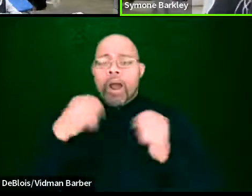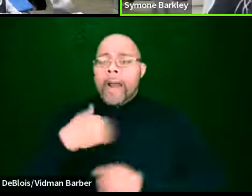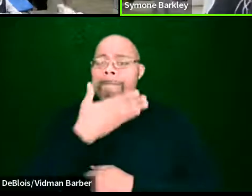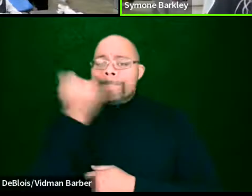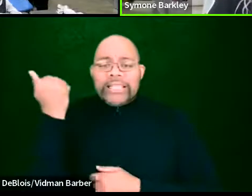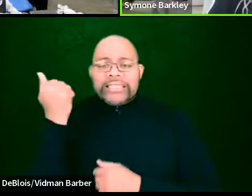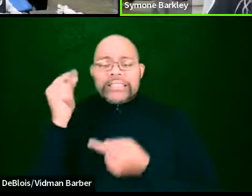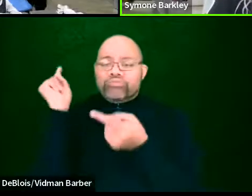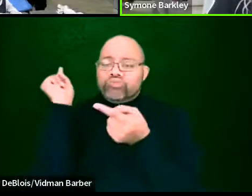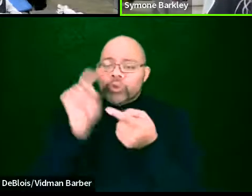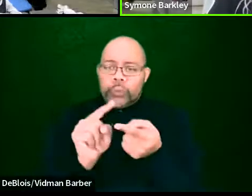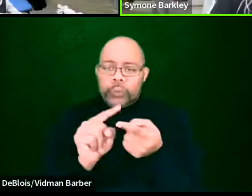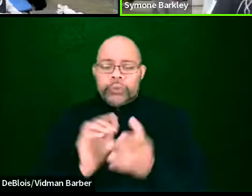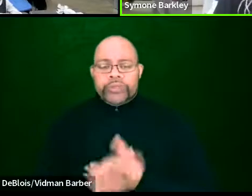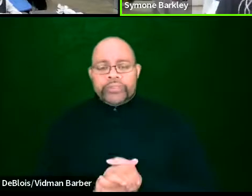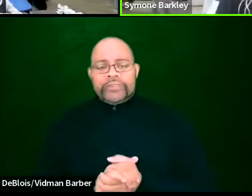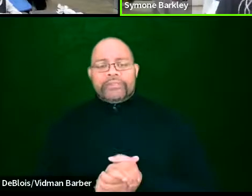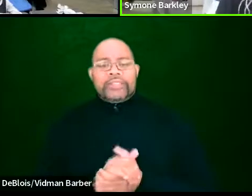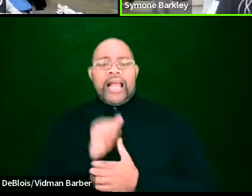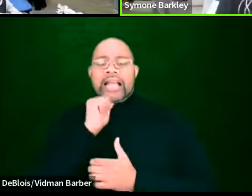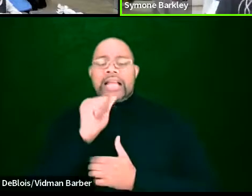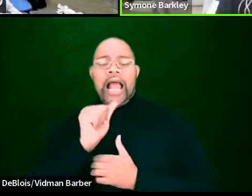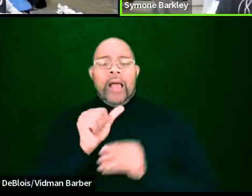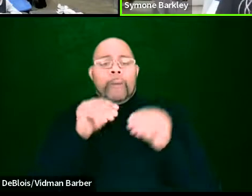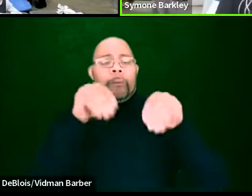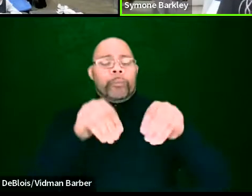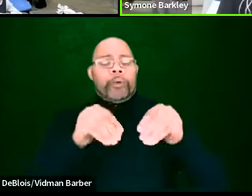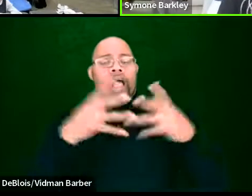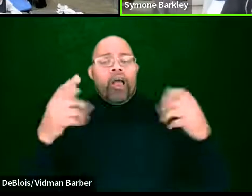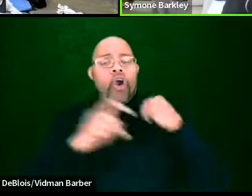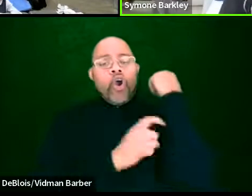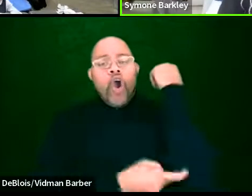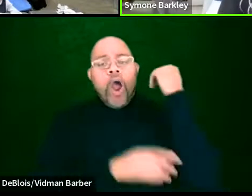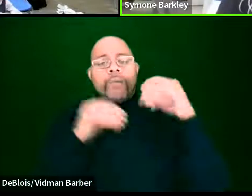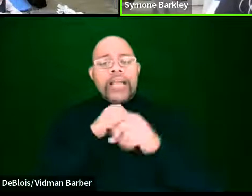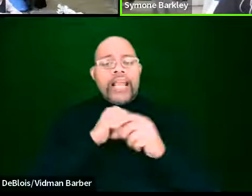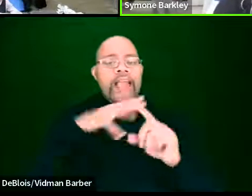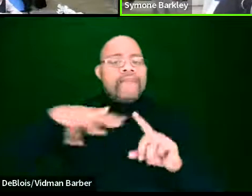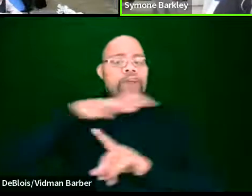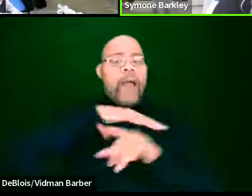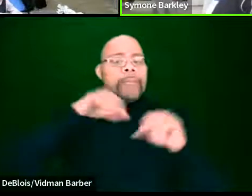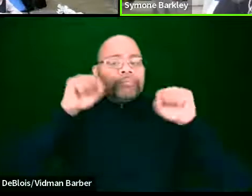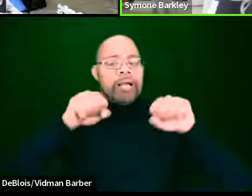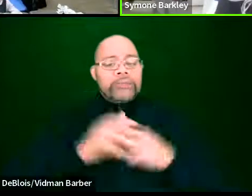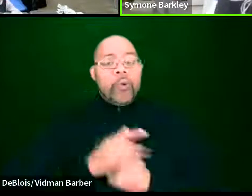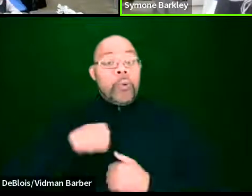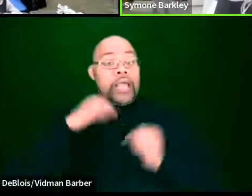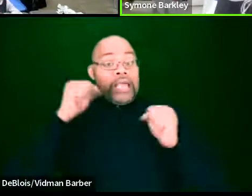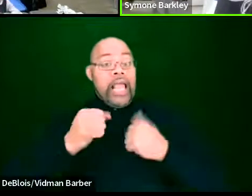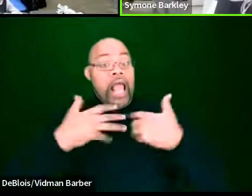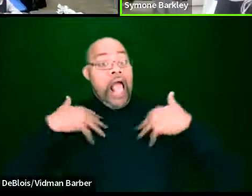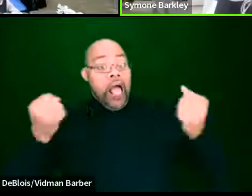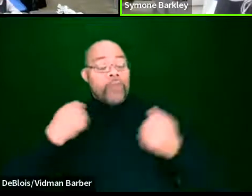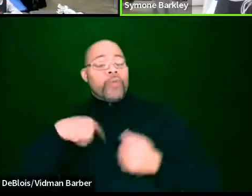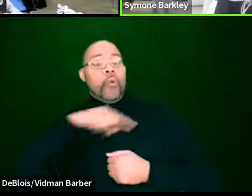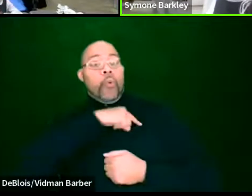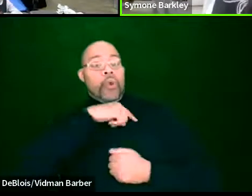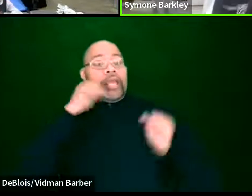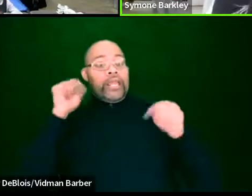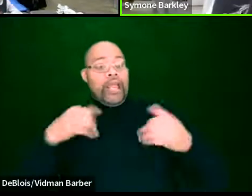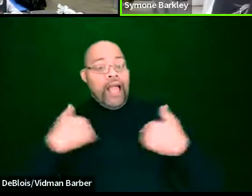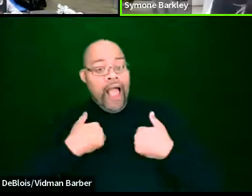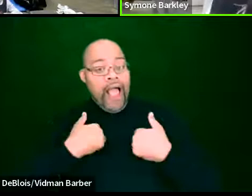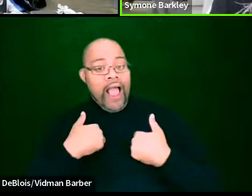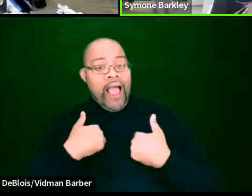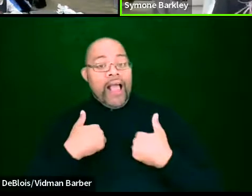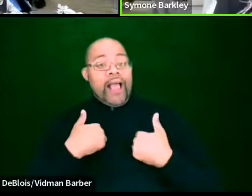to minimize and to not put as much garbage in the environment as possible so we can be healthy, so that we can have